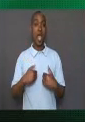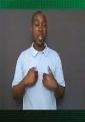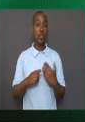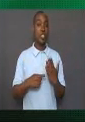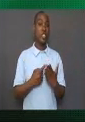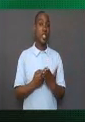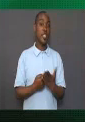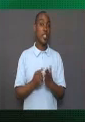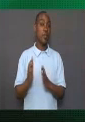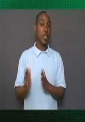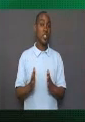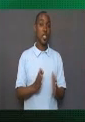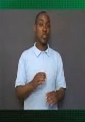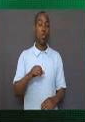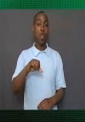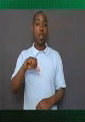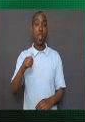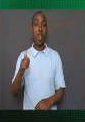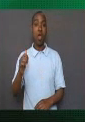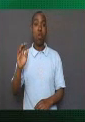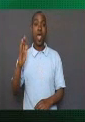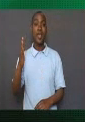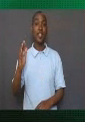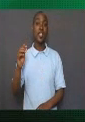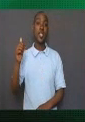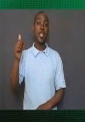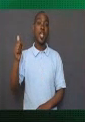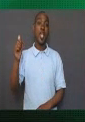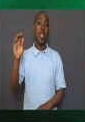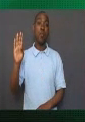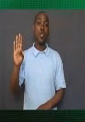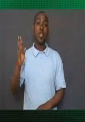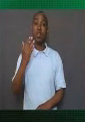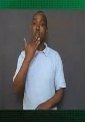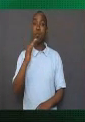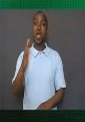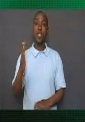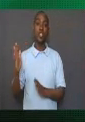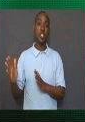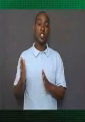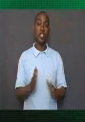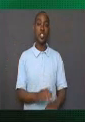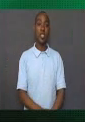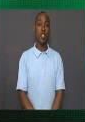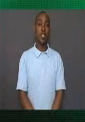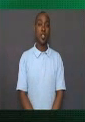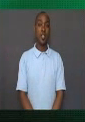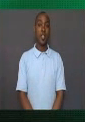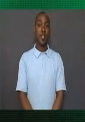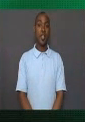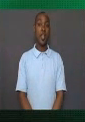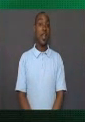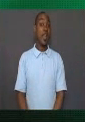only mix with other type AB blood. Also, you